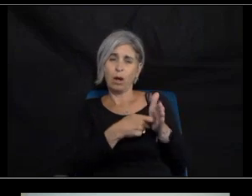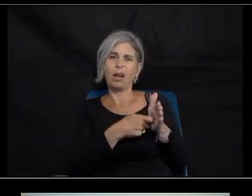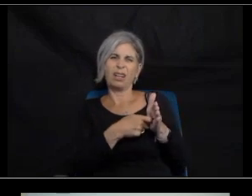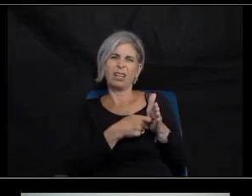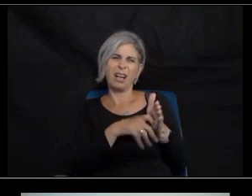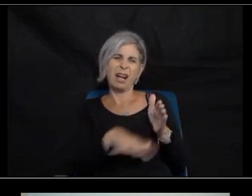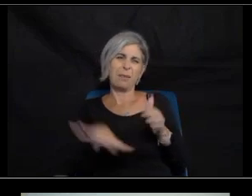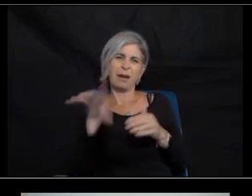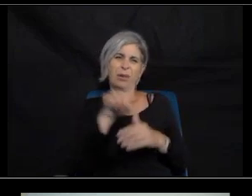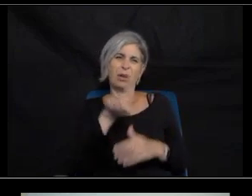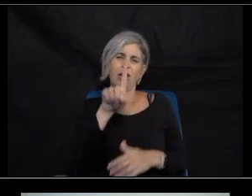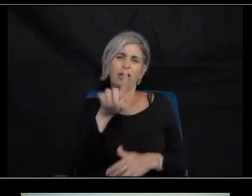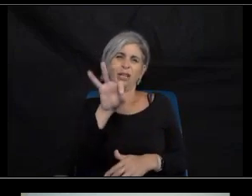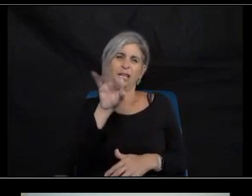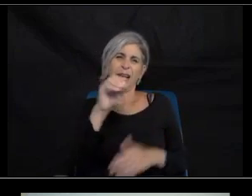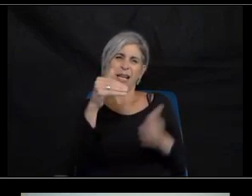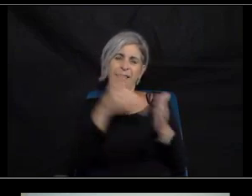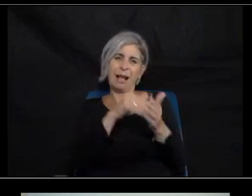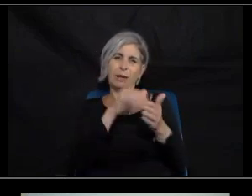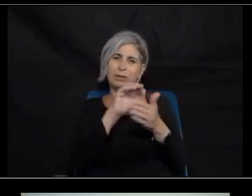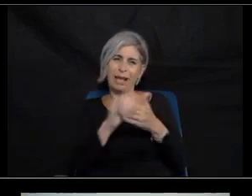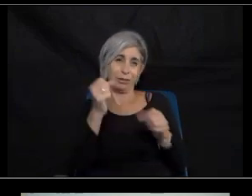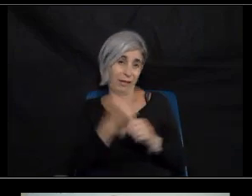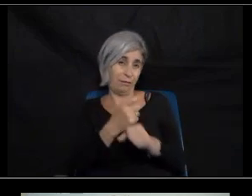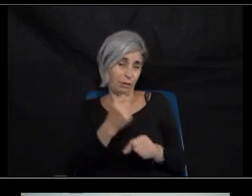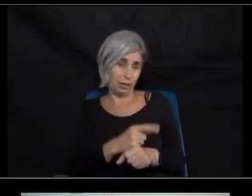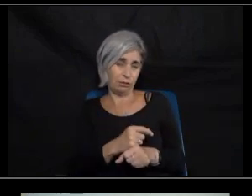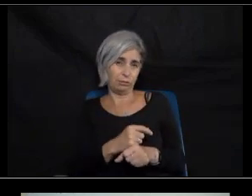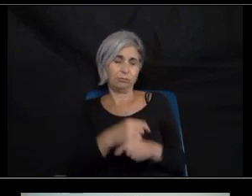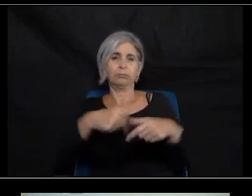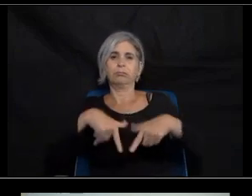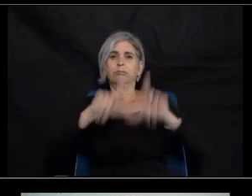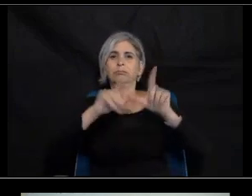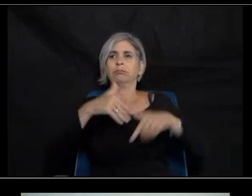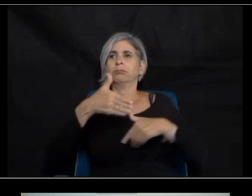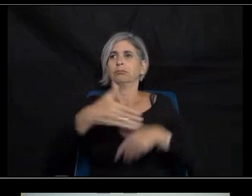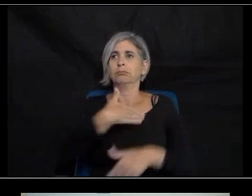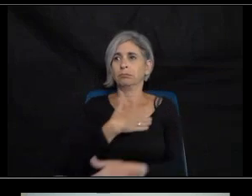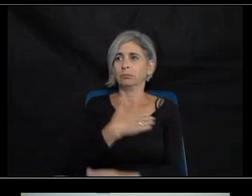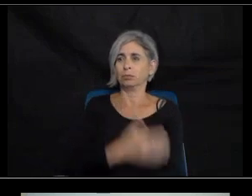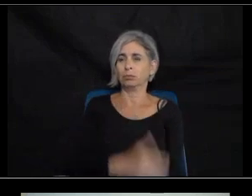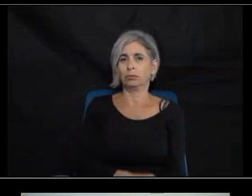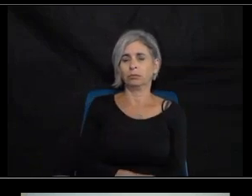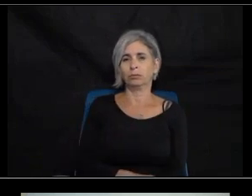about $190,000 per year. Next slide, please.